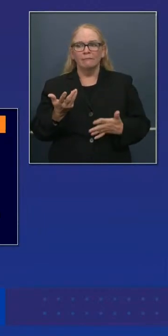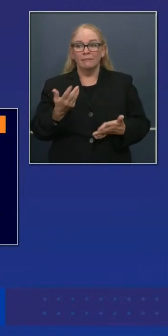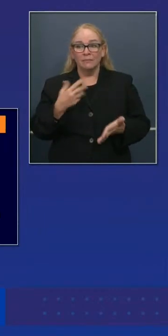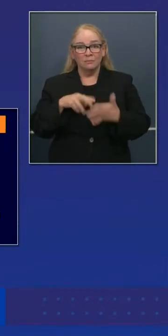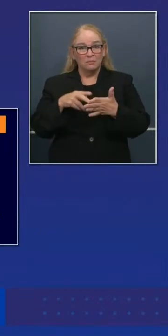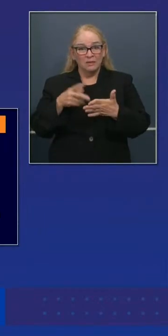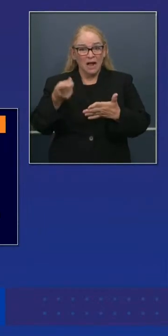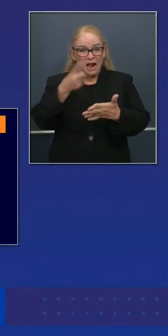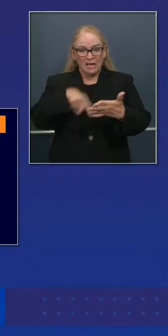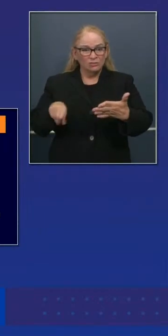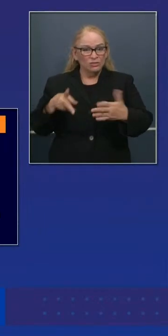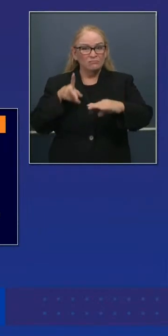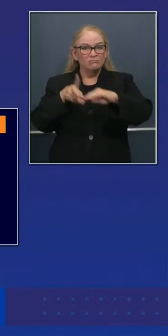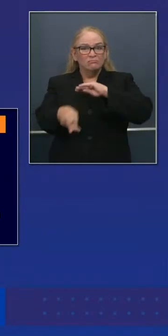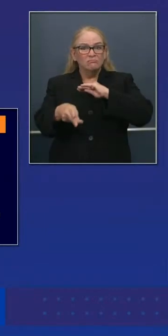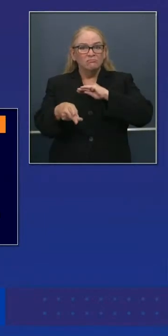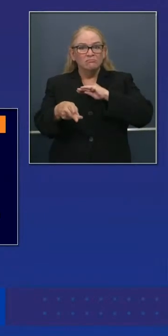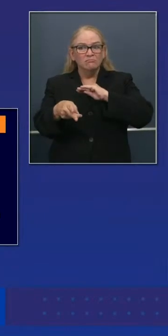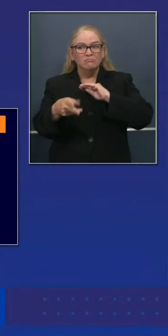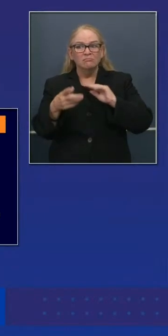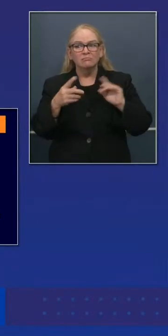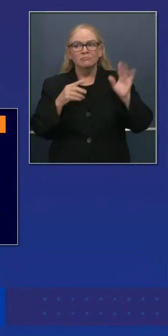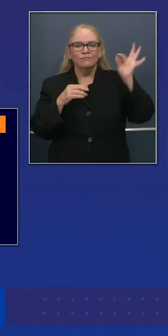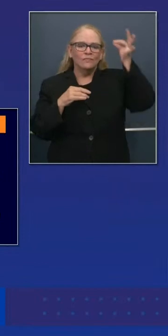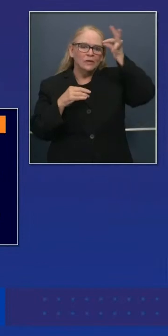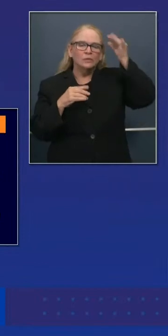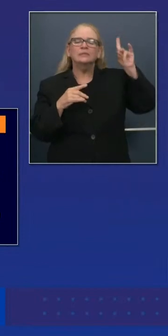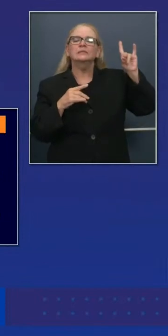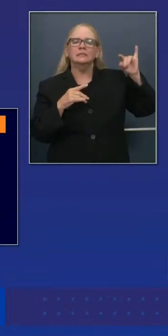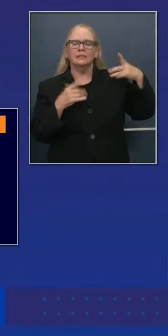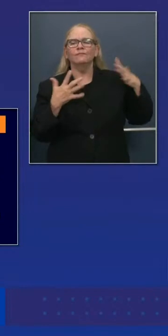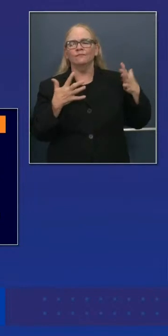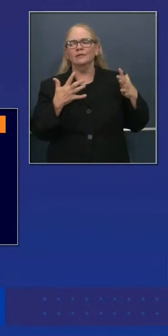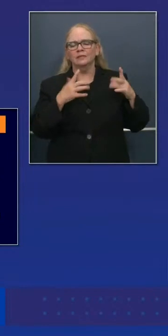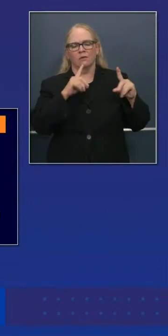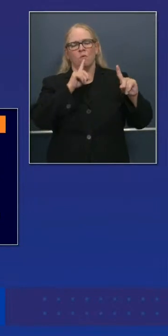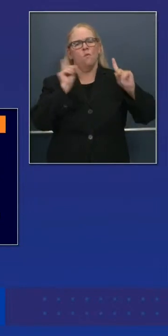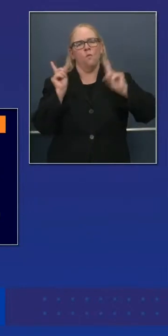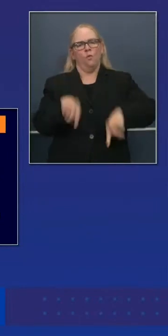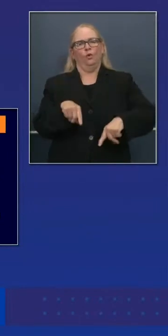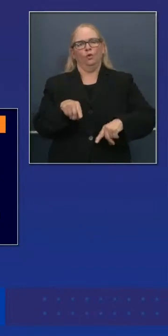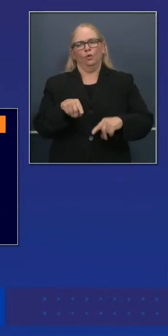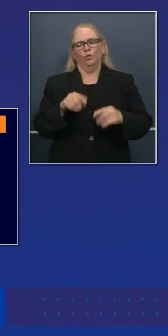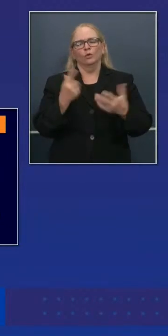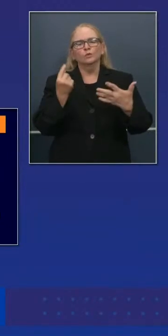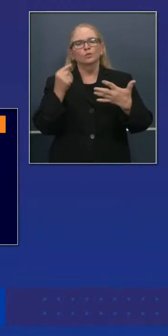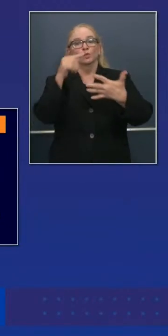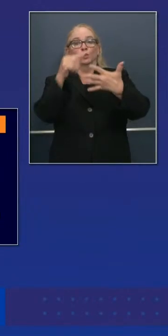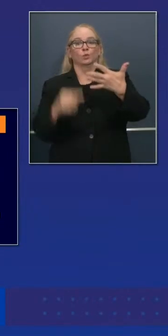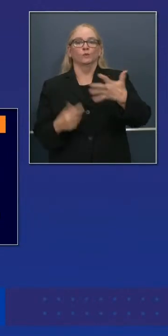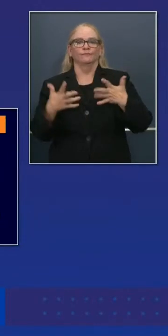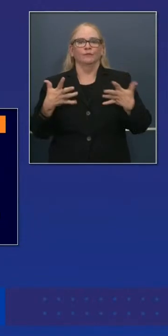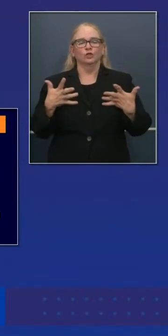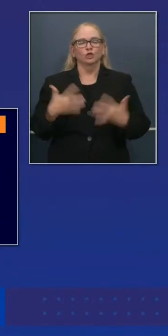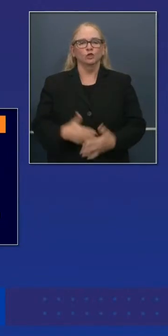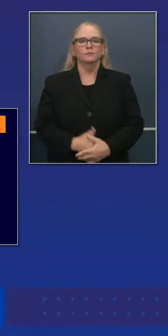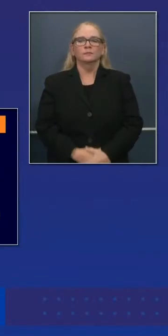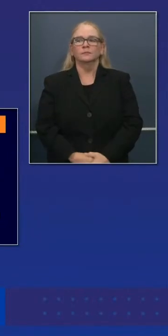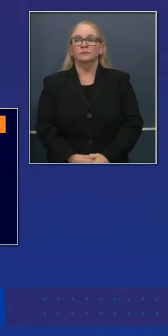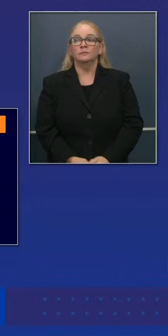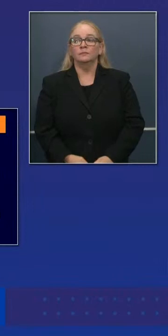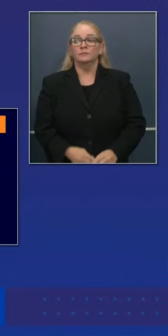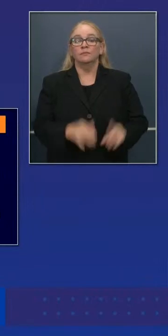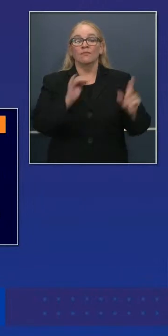forward these presidential memoranda as it relates to an executive order, and clearly those executive orders do not meet